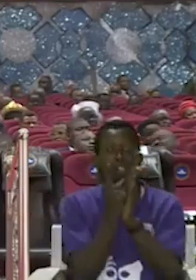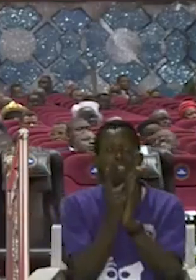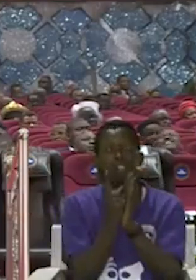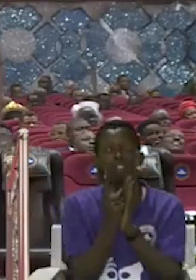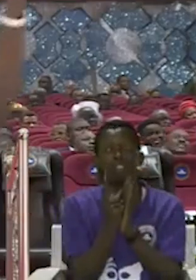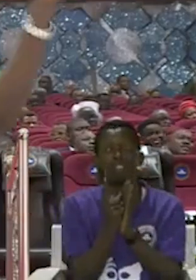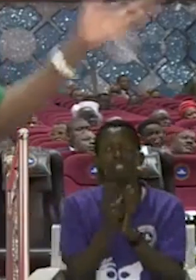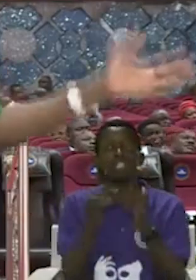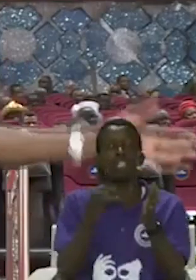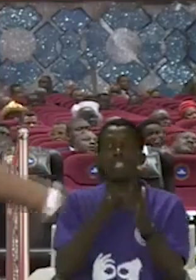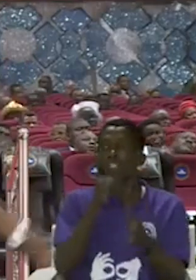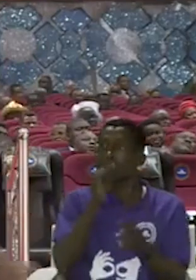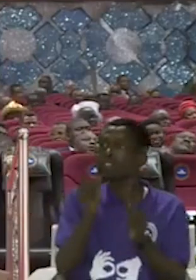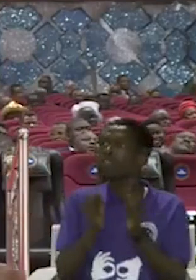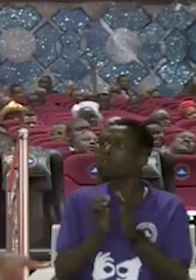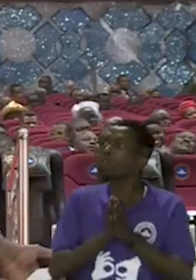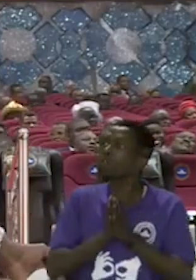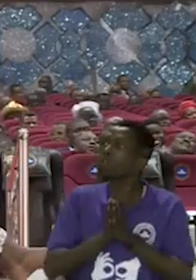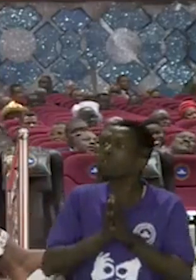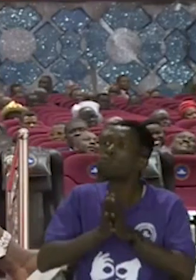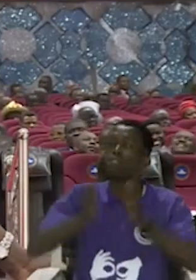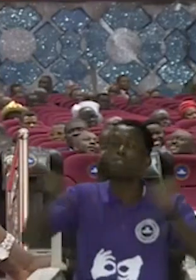it was already in the